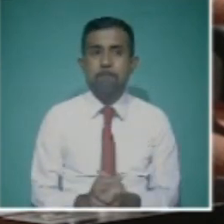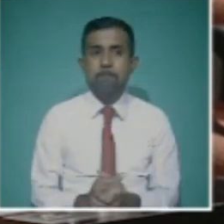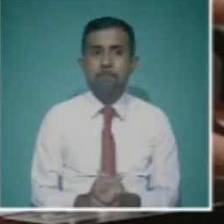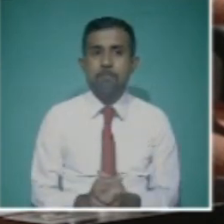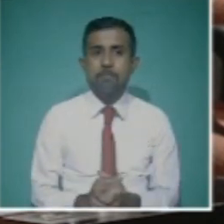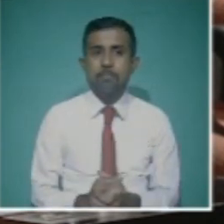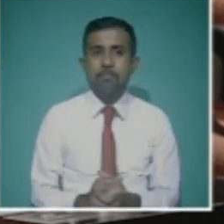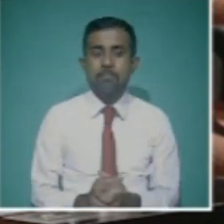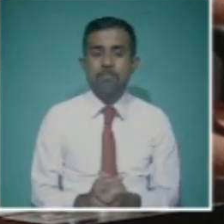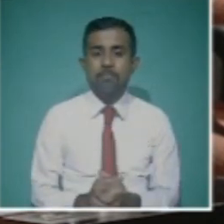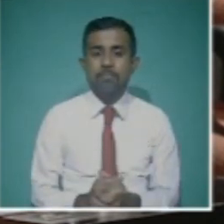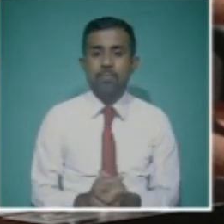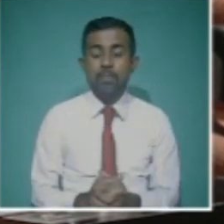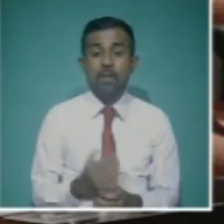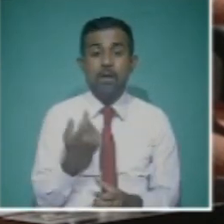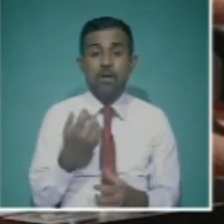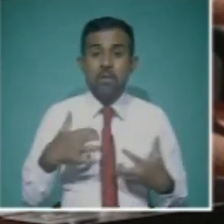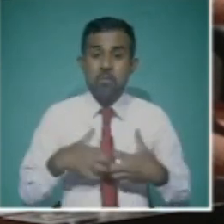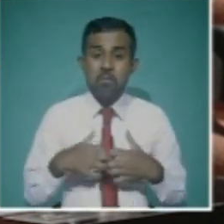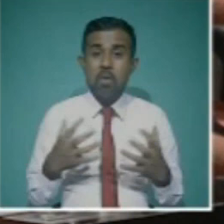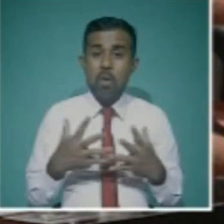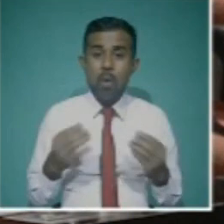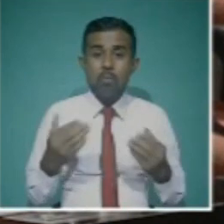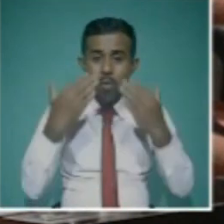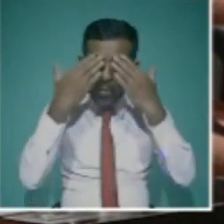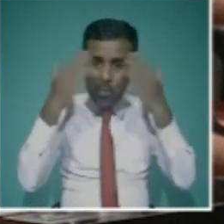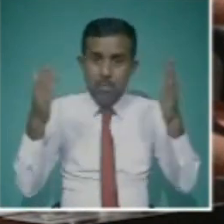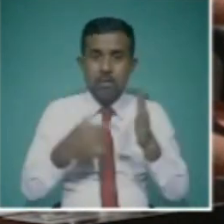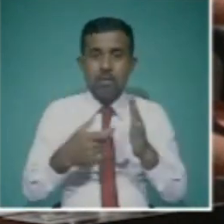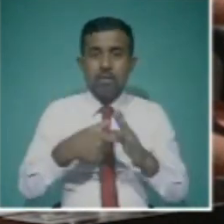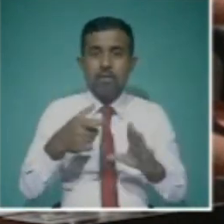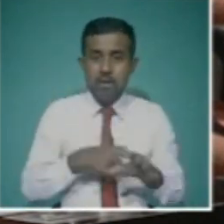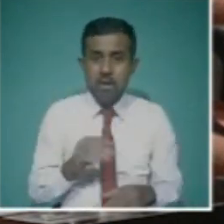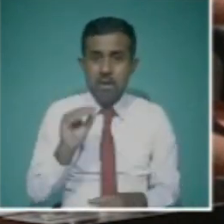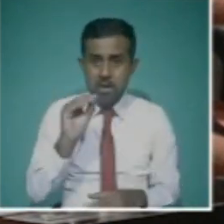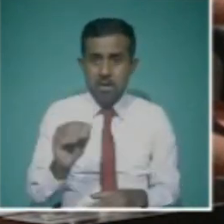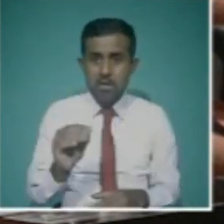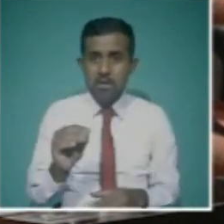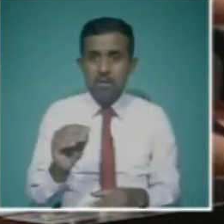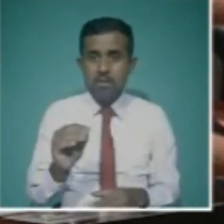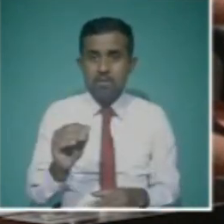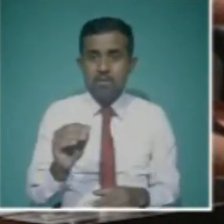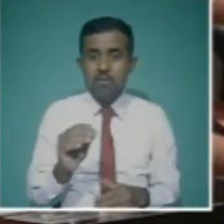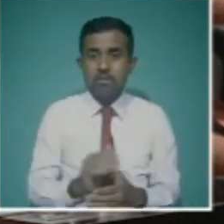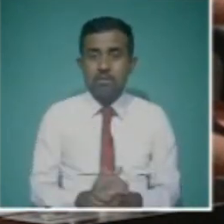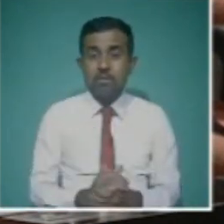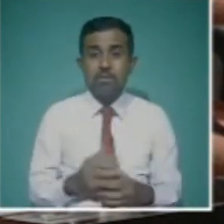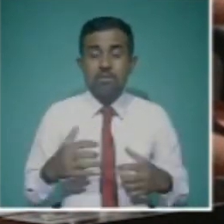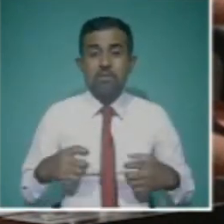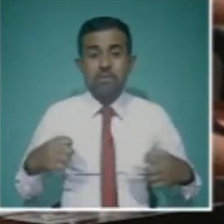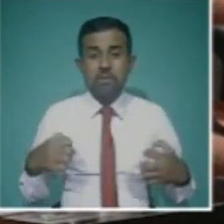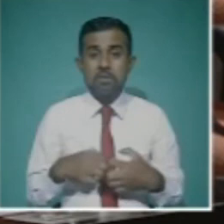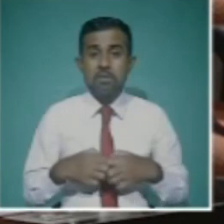economic crisis, out of this economic crisis, the ethnic conflict has to be resolved, and